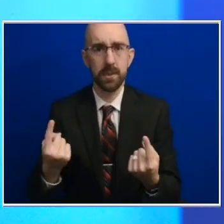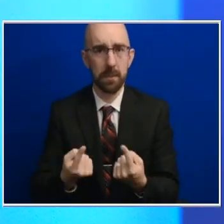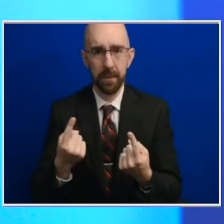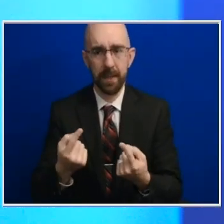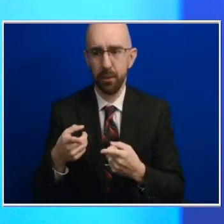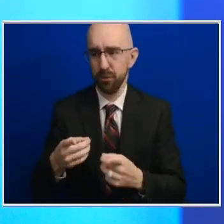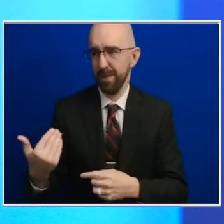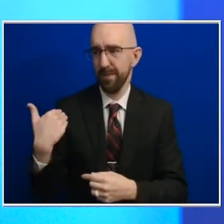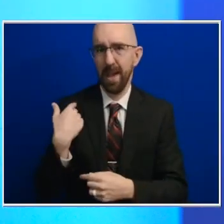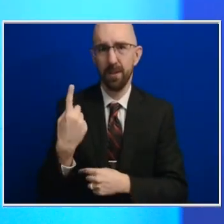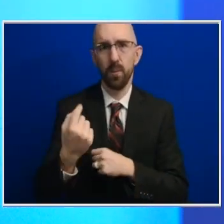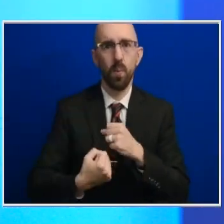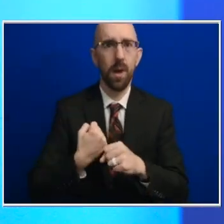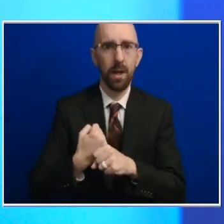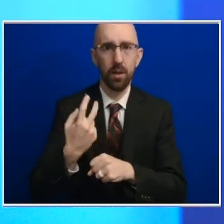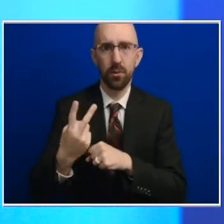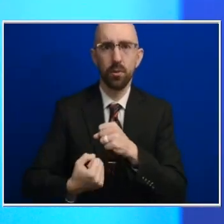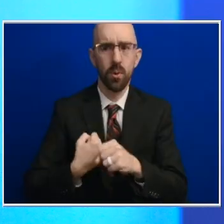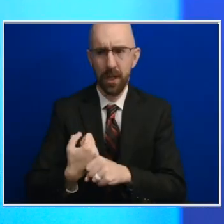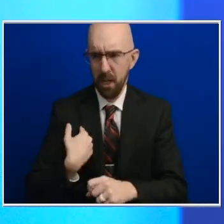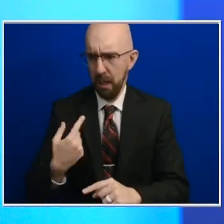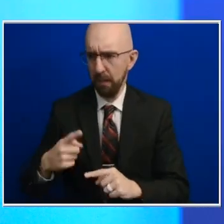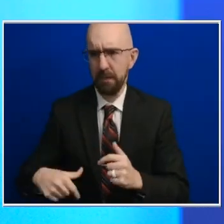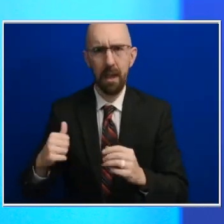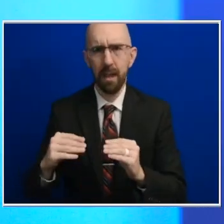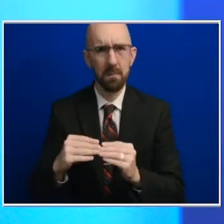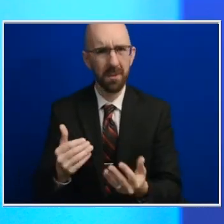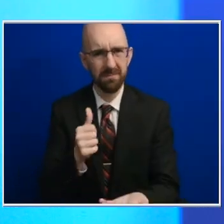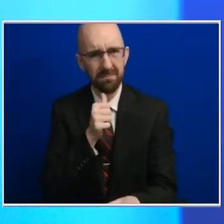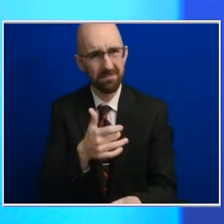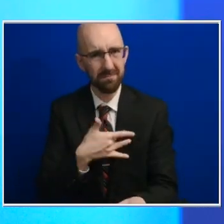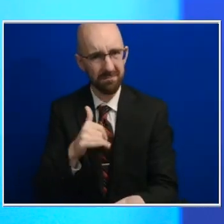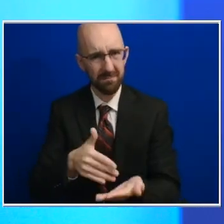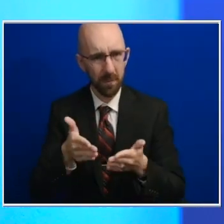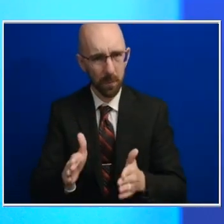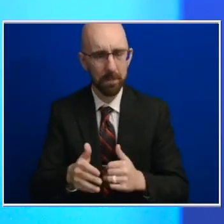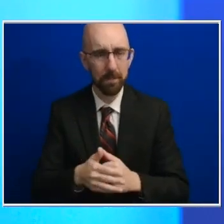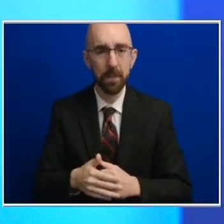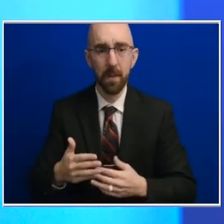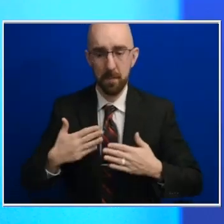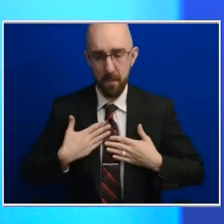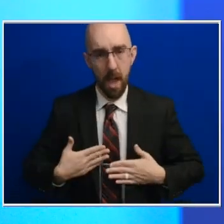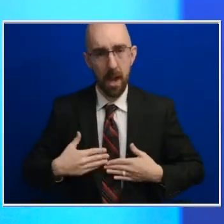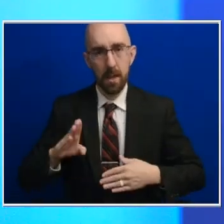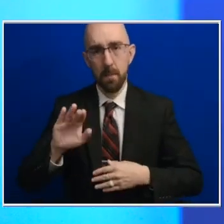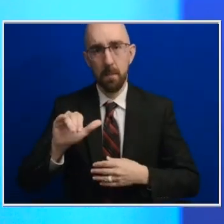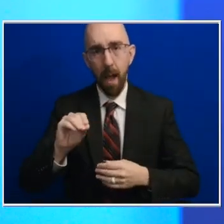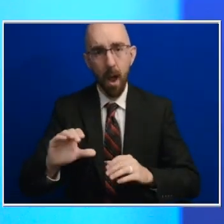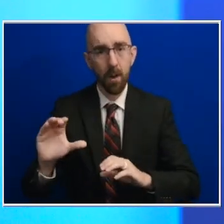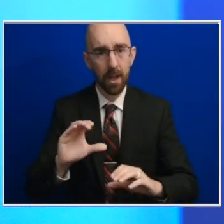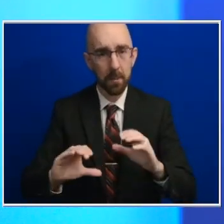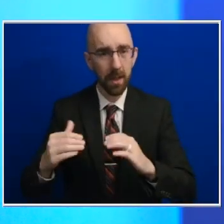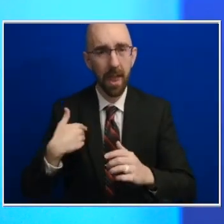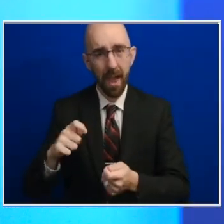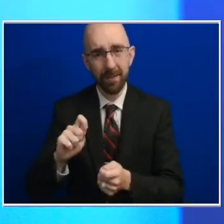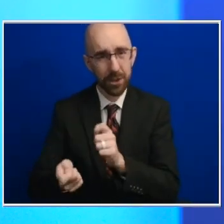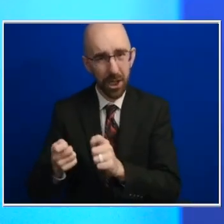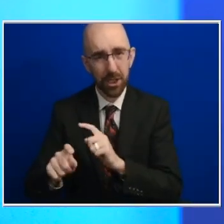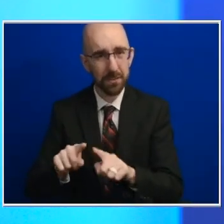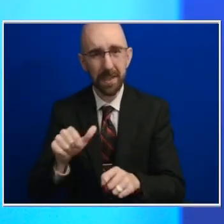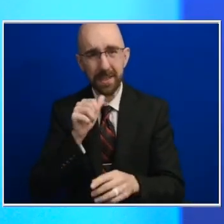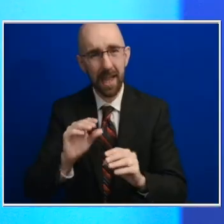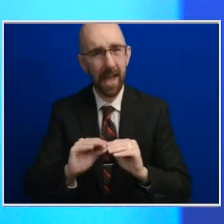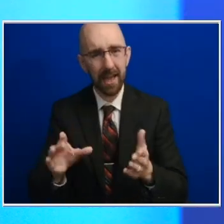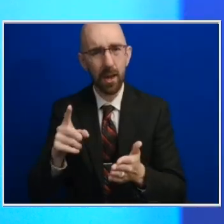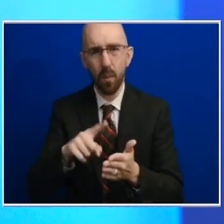or two. So while biochemically and molecularly we might have these changes, it's not quite clear yet what that means for